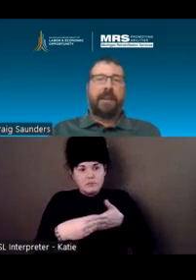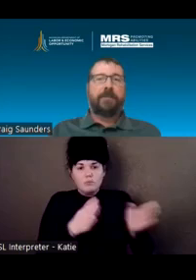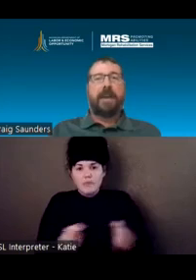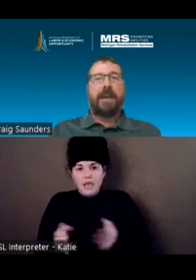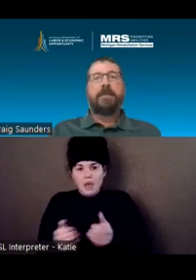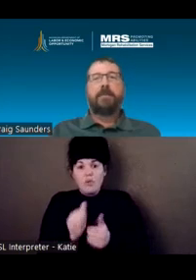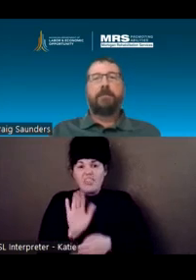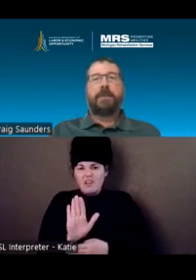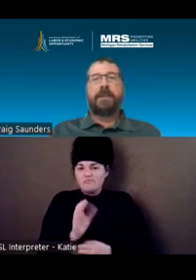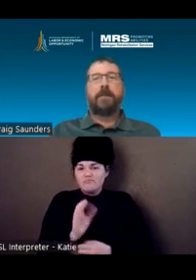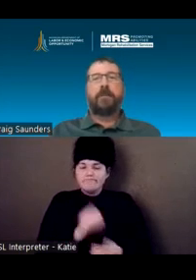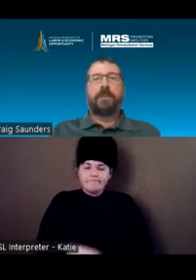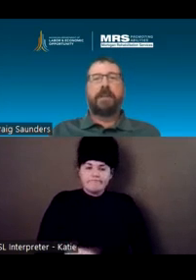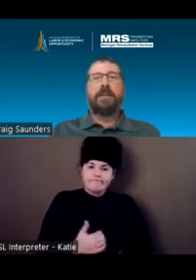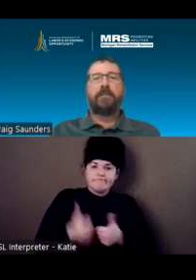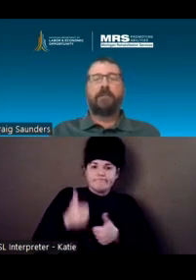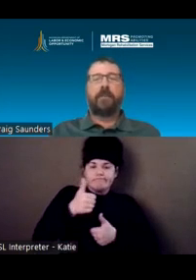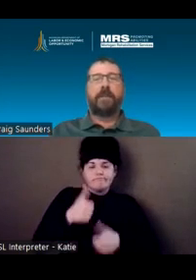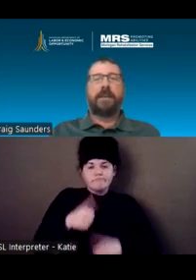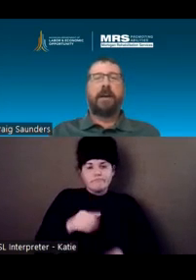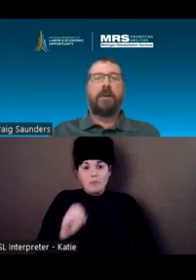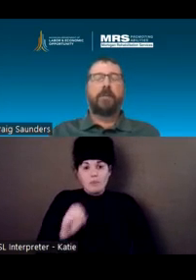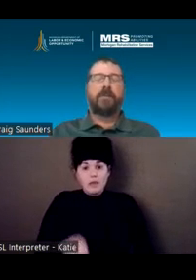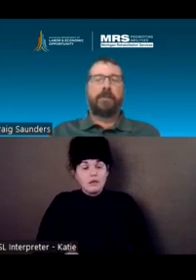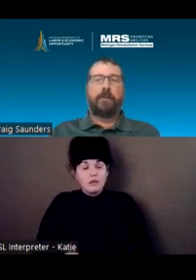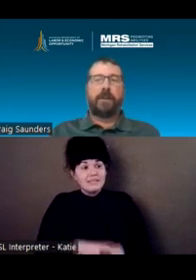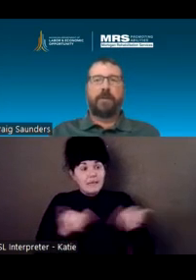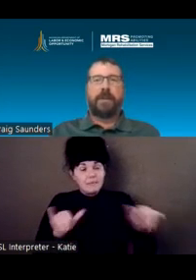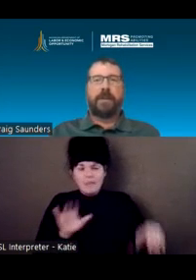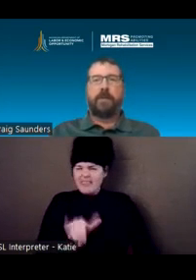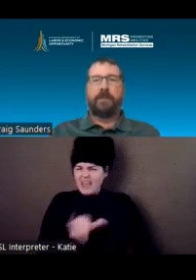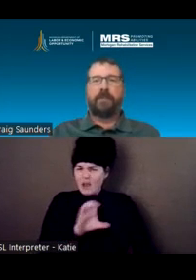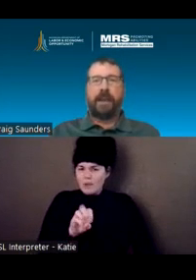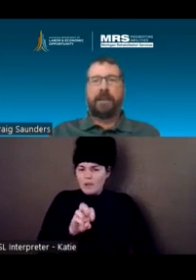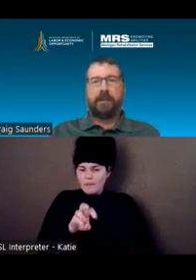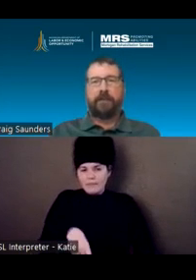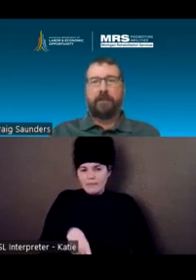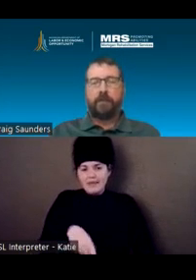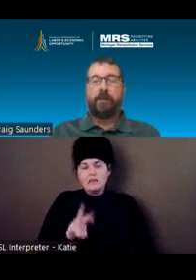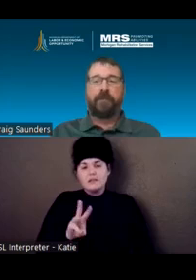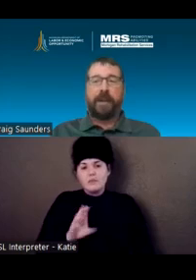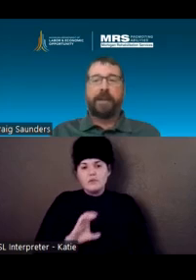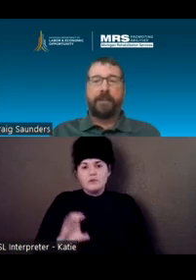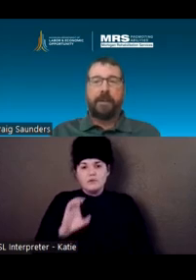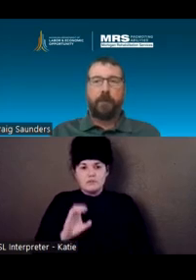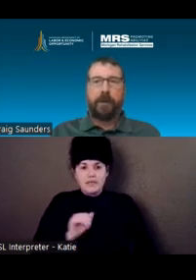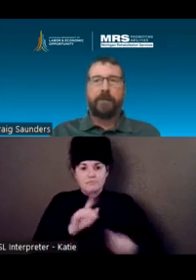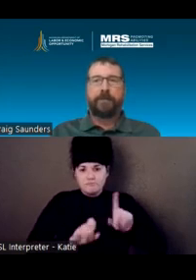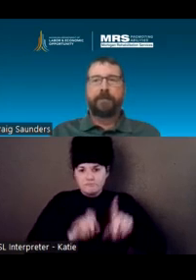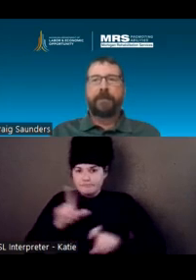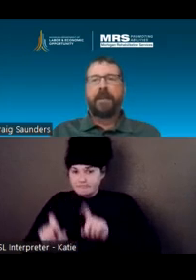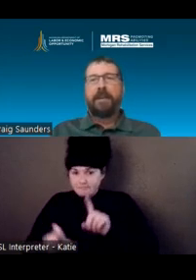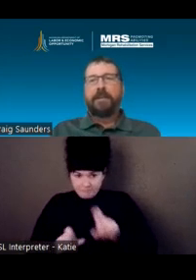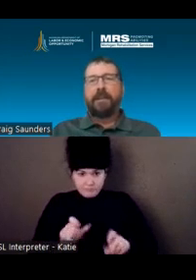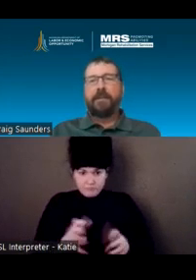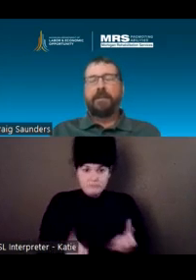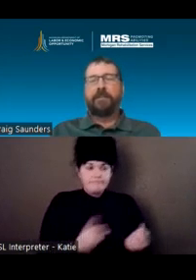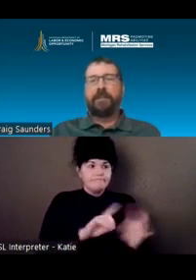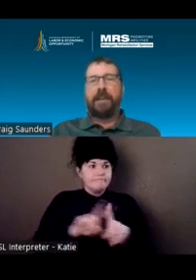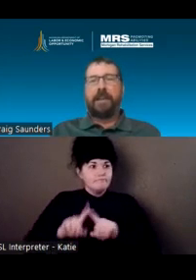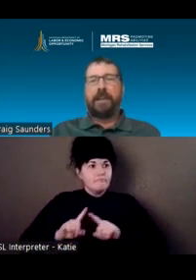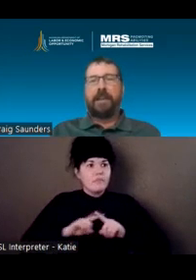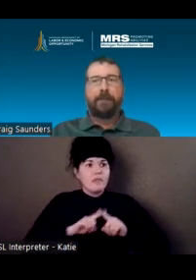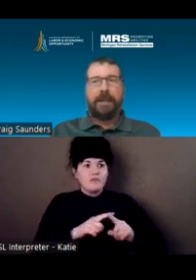At the same time, PwC surveyed 133 U.S. executives representing the employer